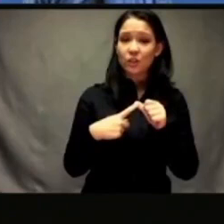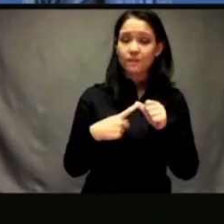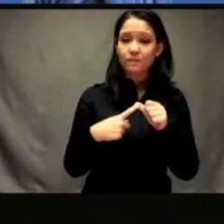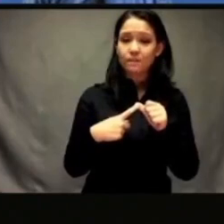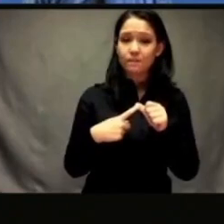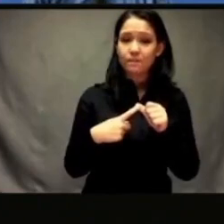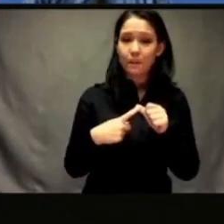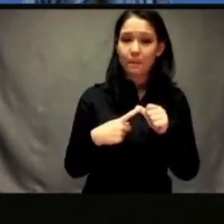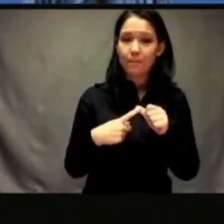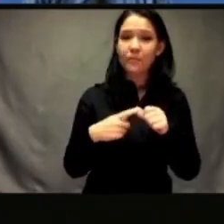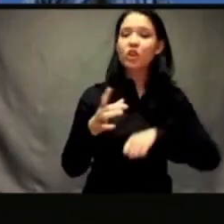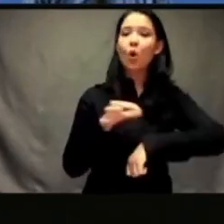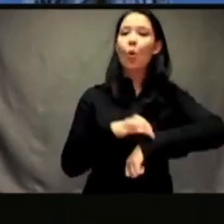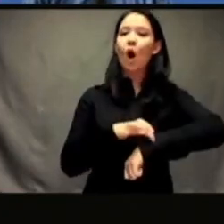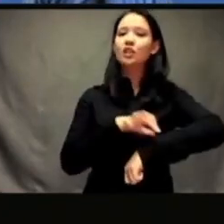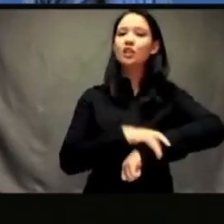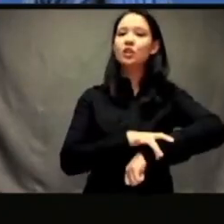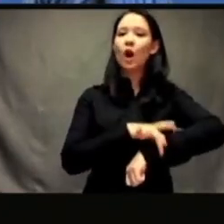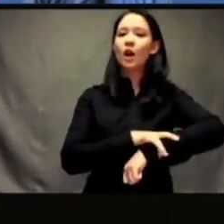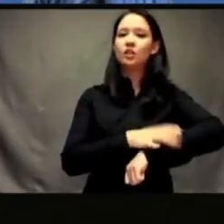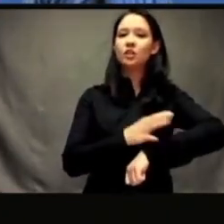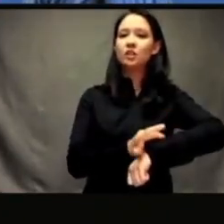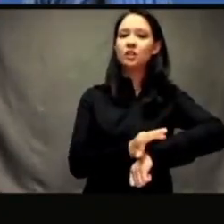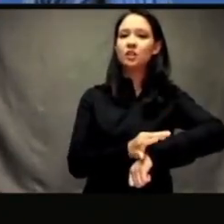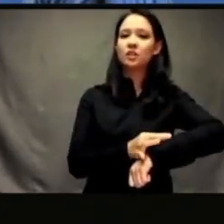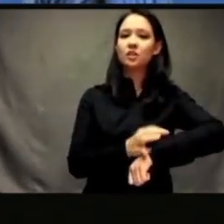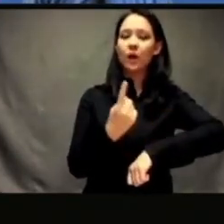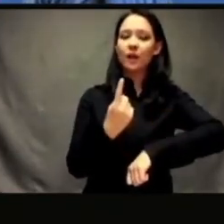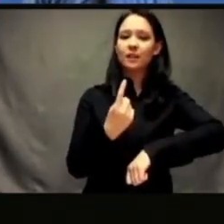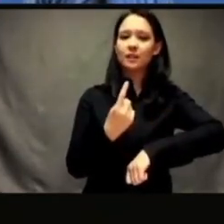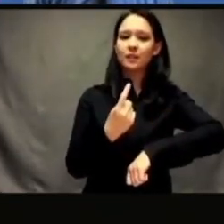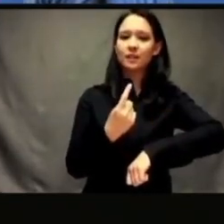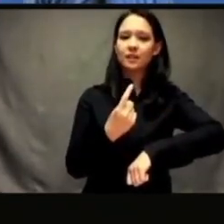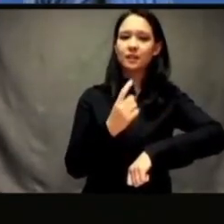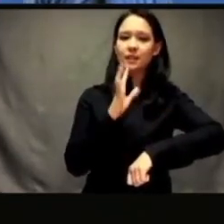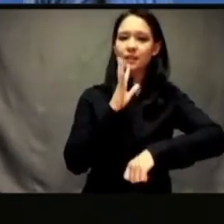of the watch? Hora no me creo. That's Portuguese. This one?